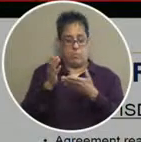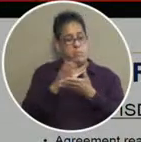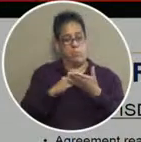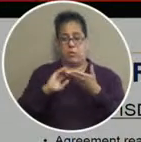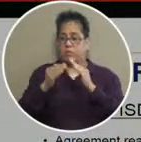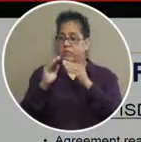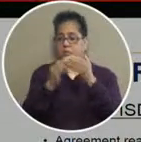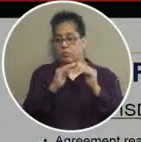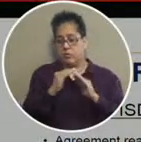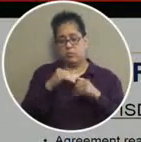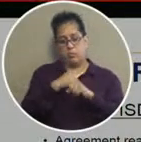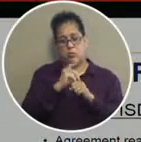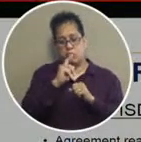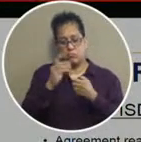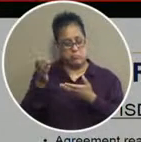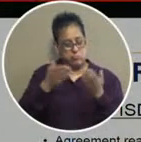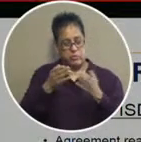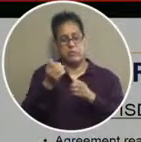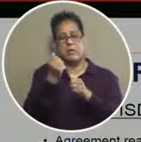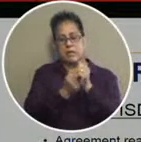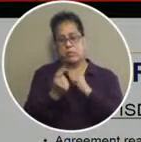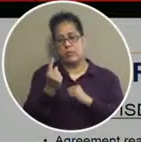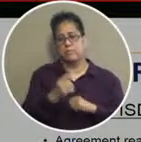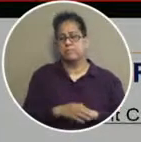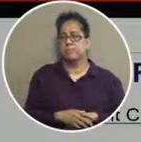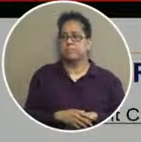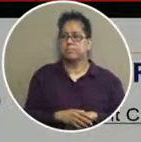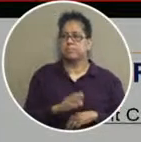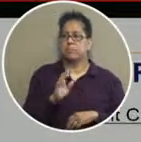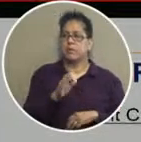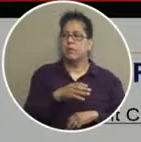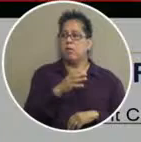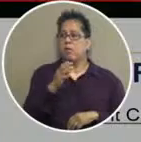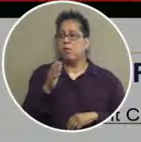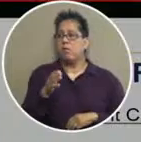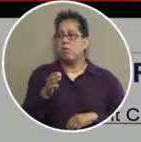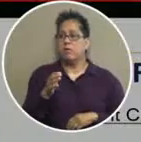community to make sure that they serve everyone. Next slide.